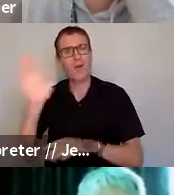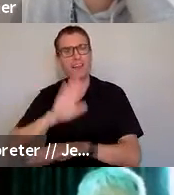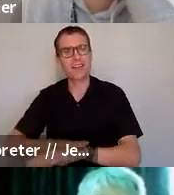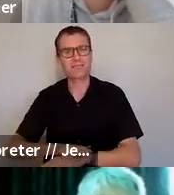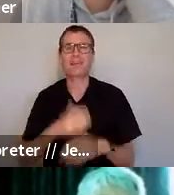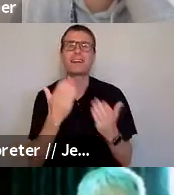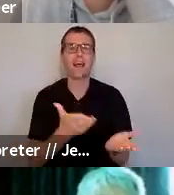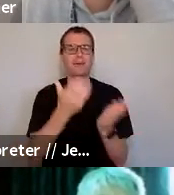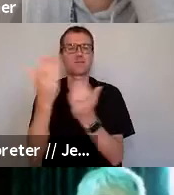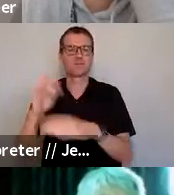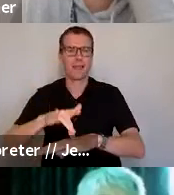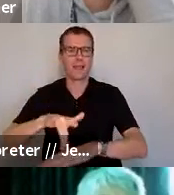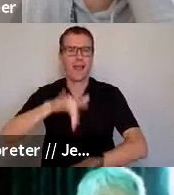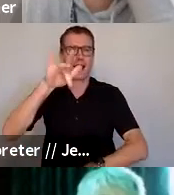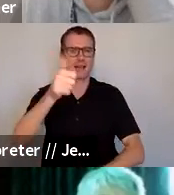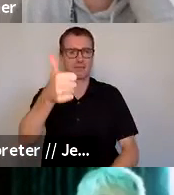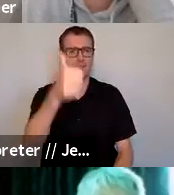Hodgins.